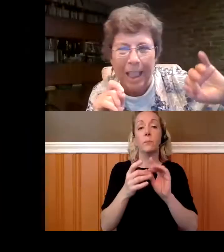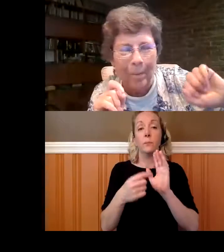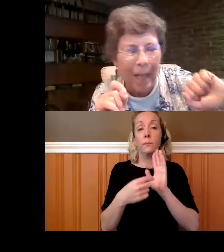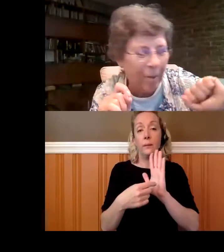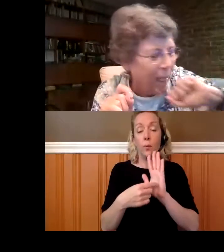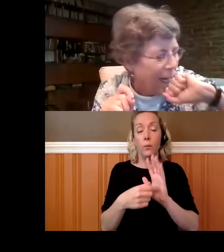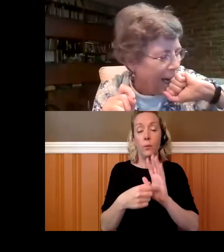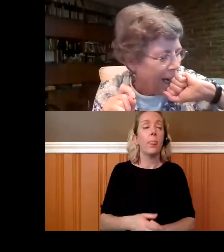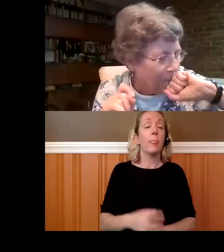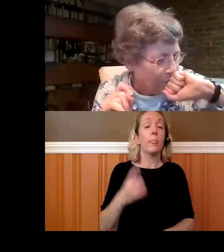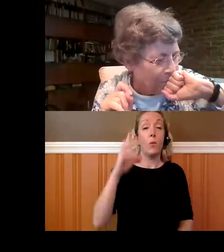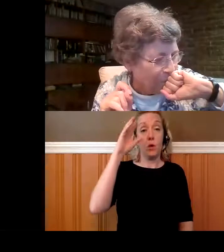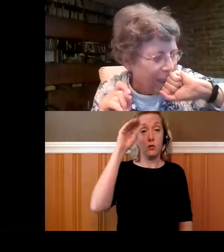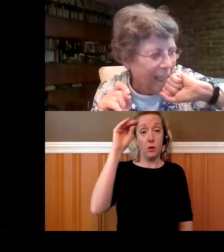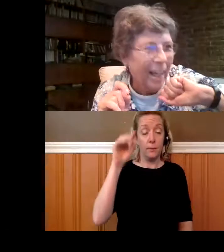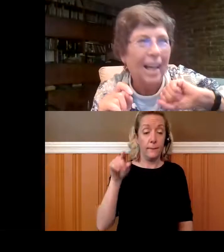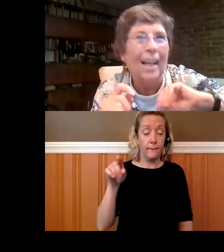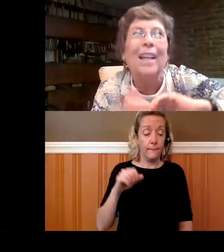There was a guy,